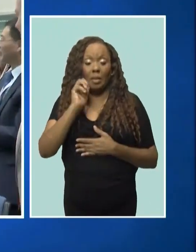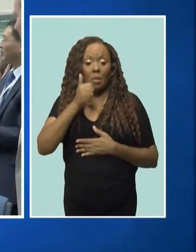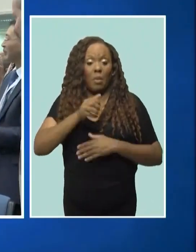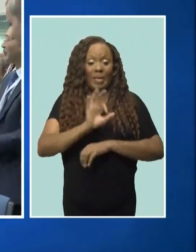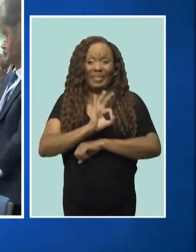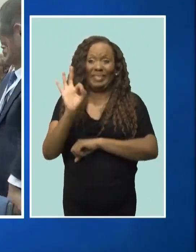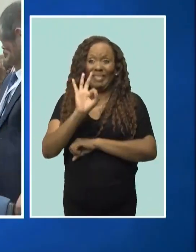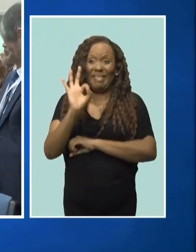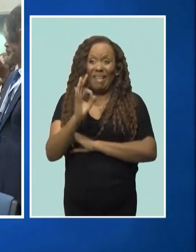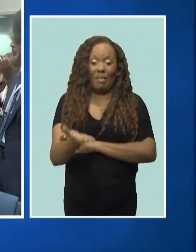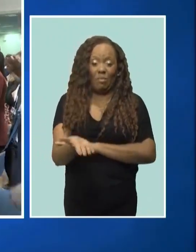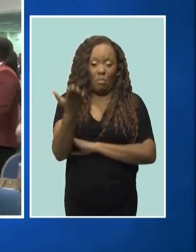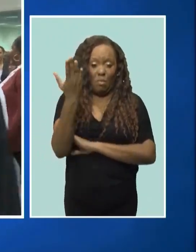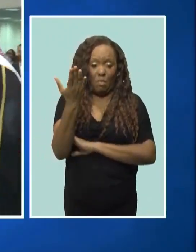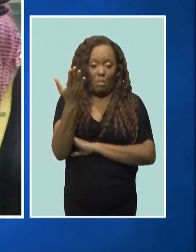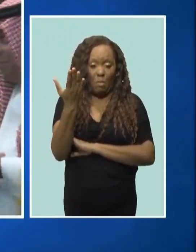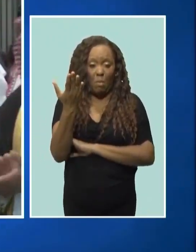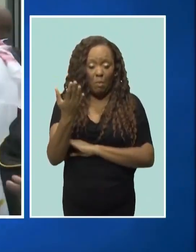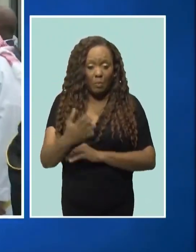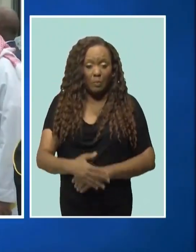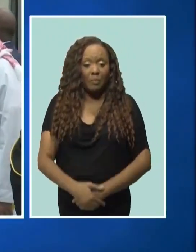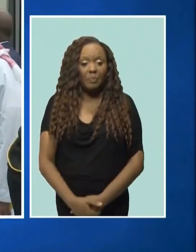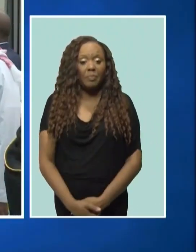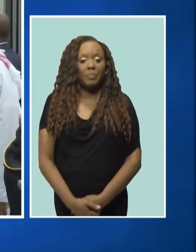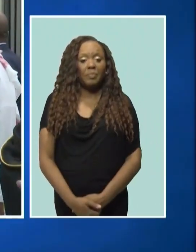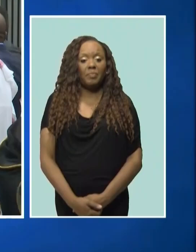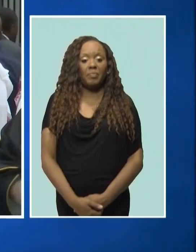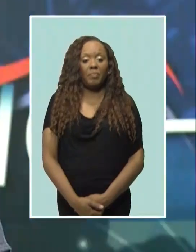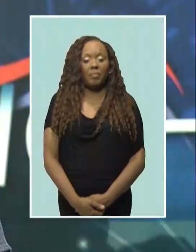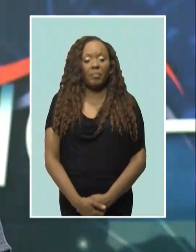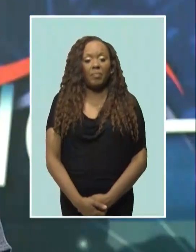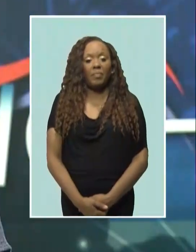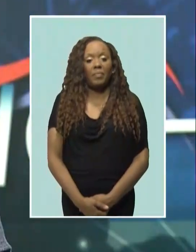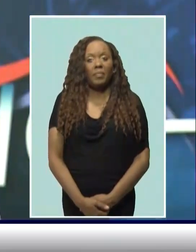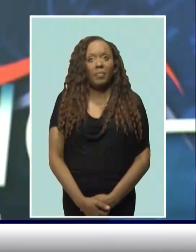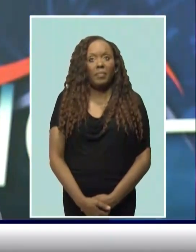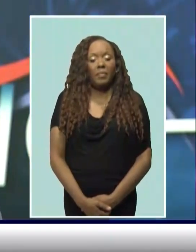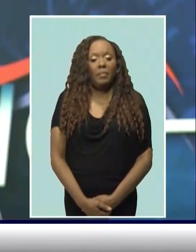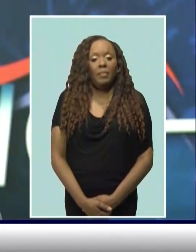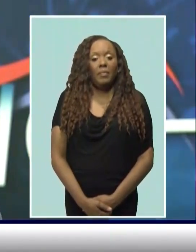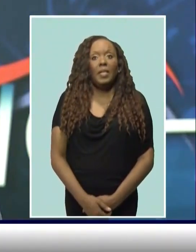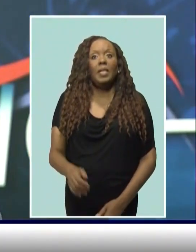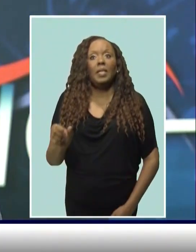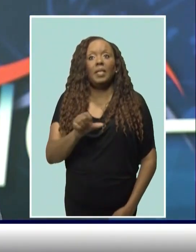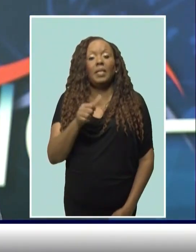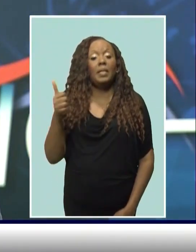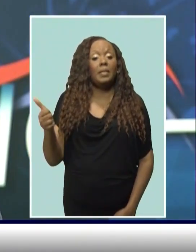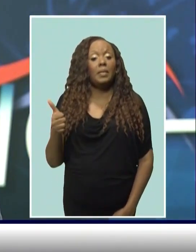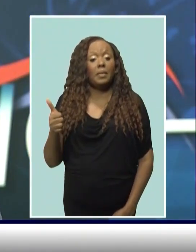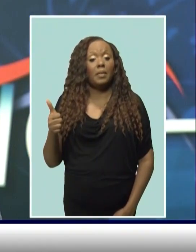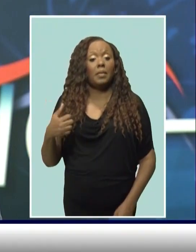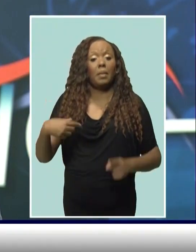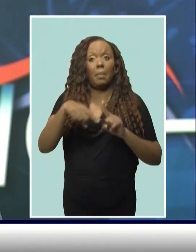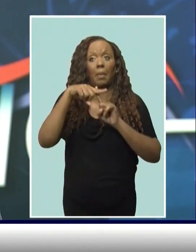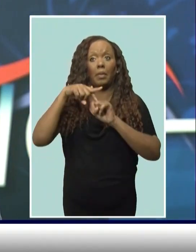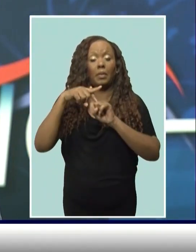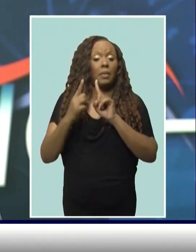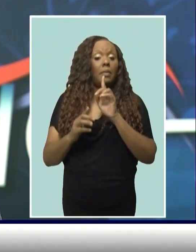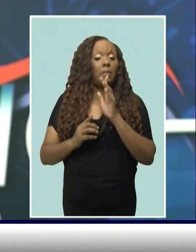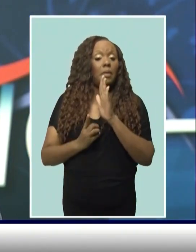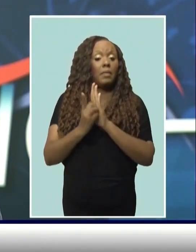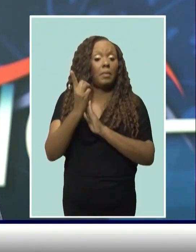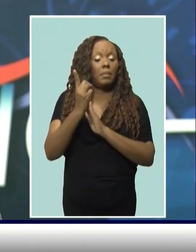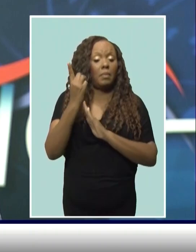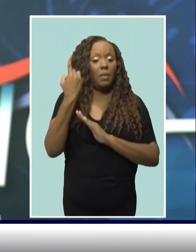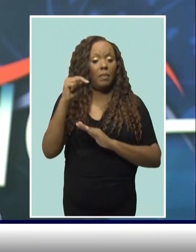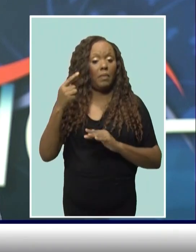a.m. Rianne Phillips, CBC News. And there's been another positive development for